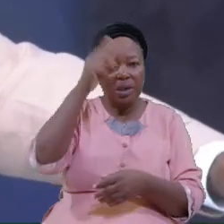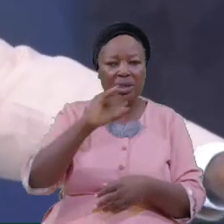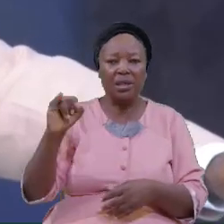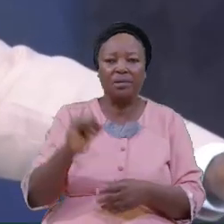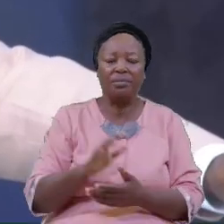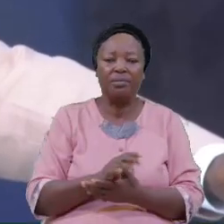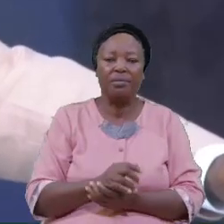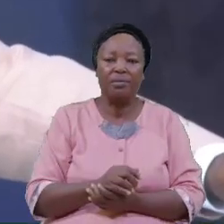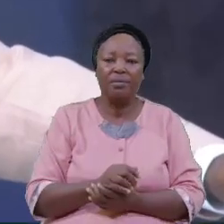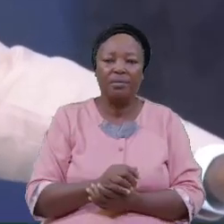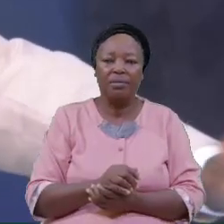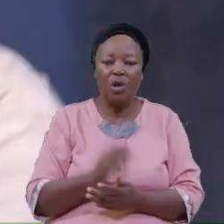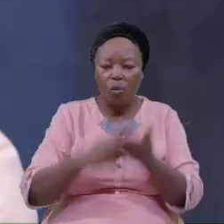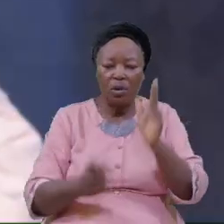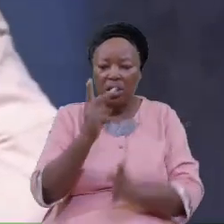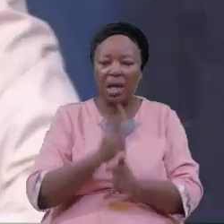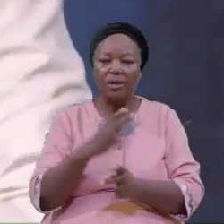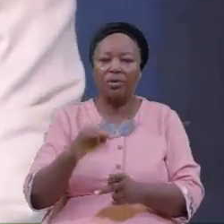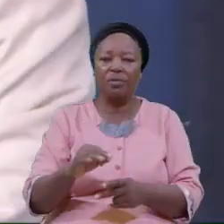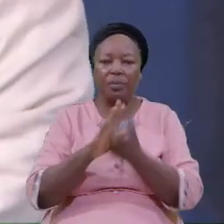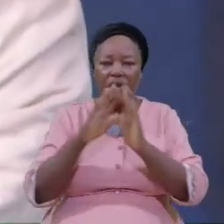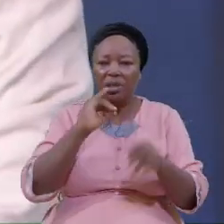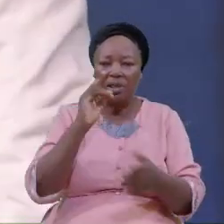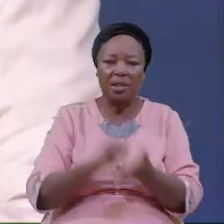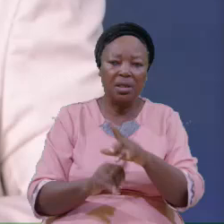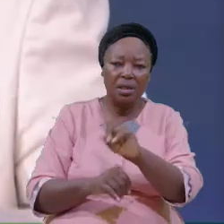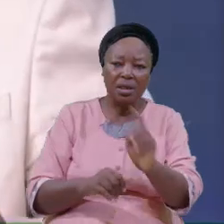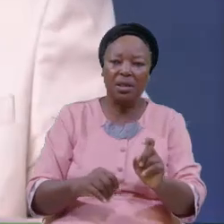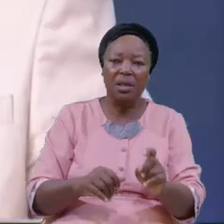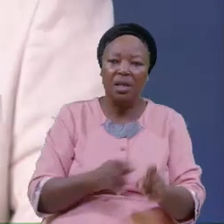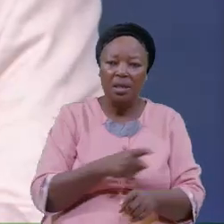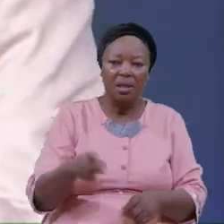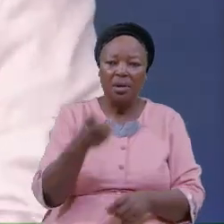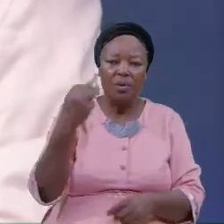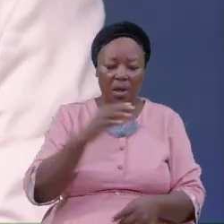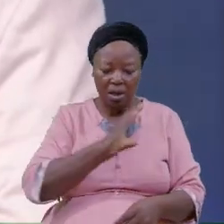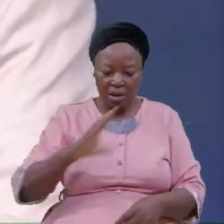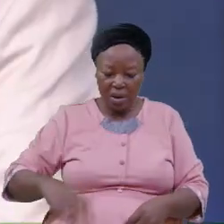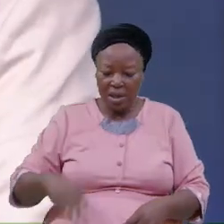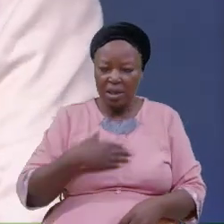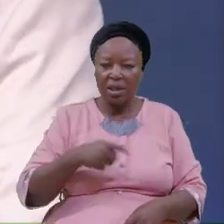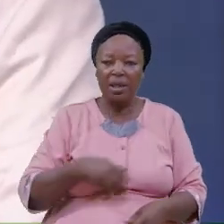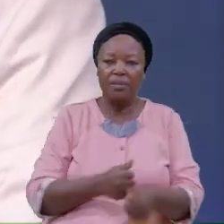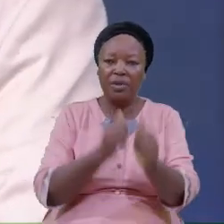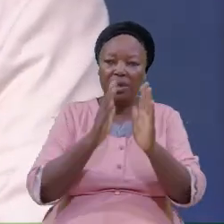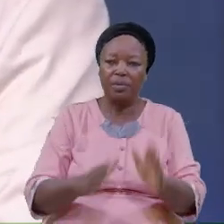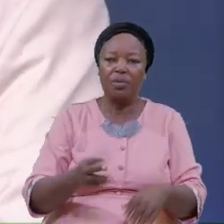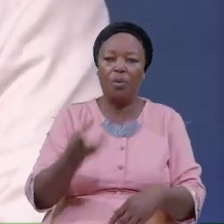What kind of peace is that? They were, Christ and the disciples were in the boat,